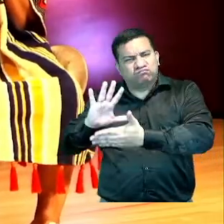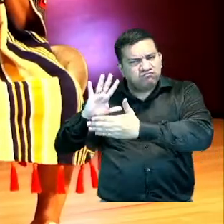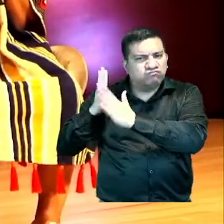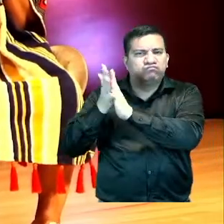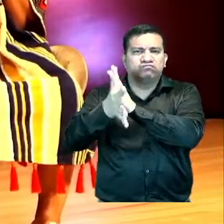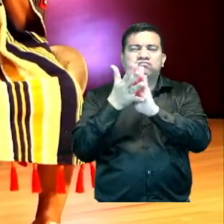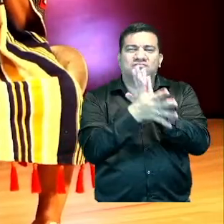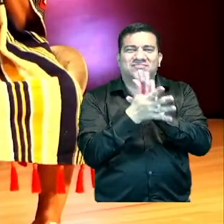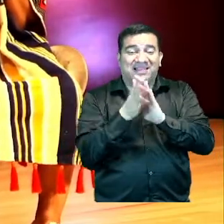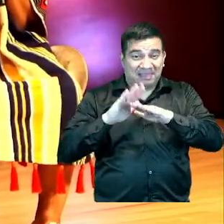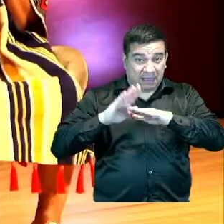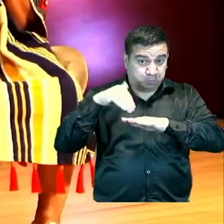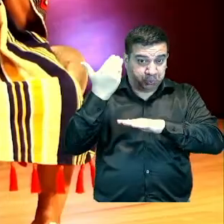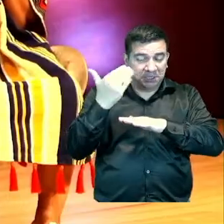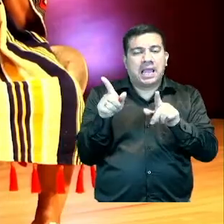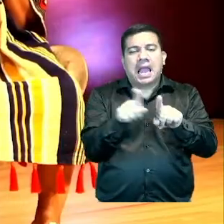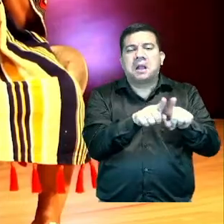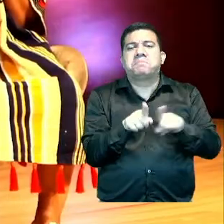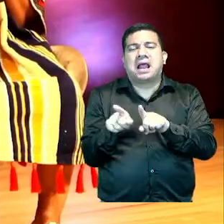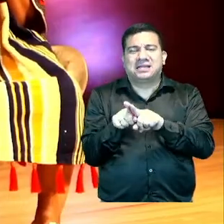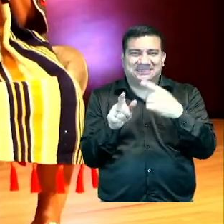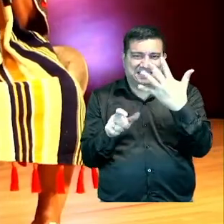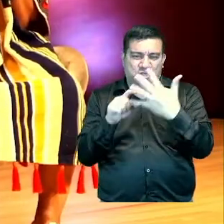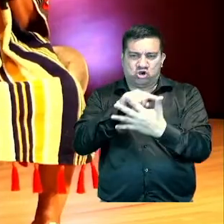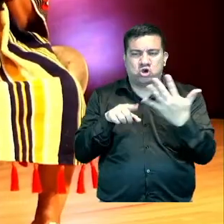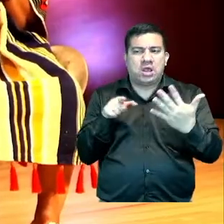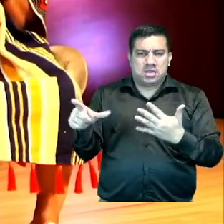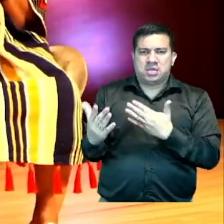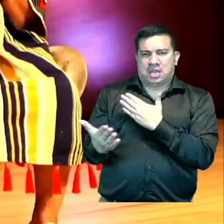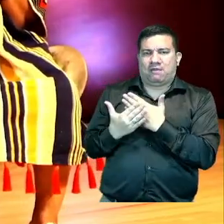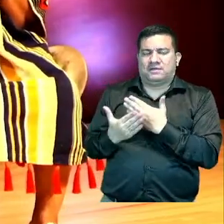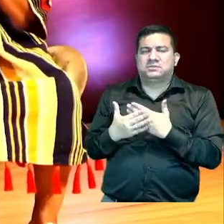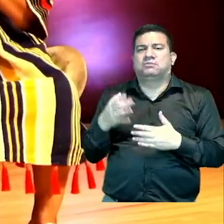the world will not see your beauty.